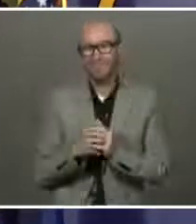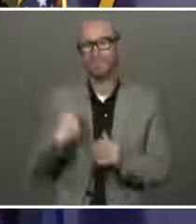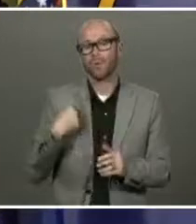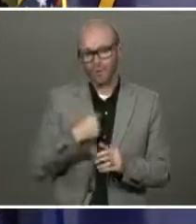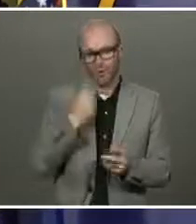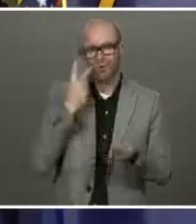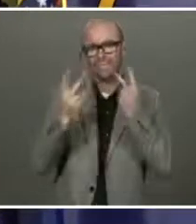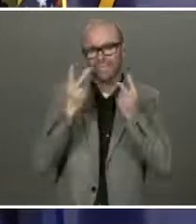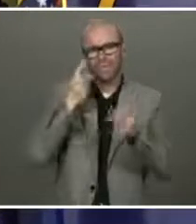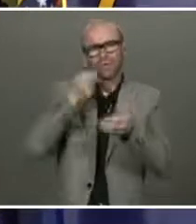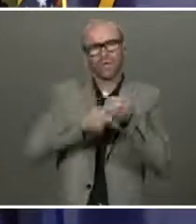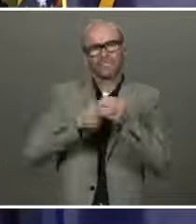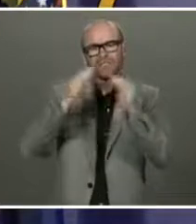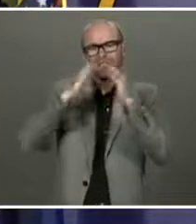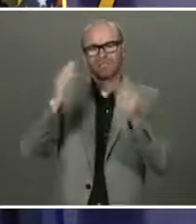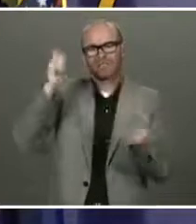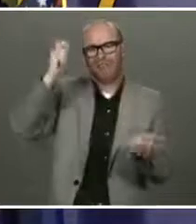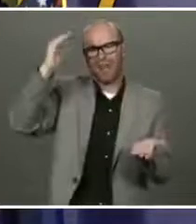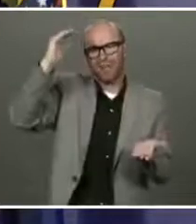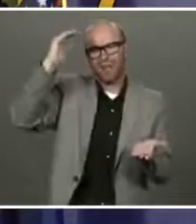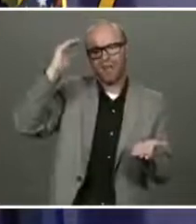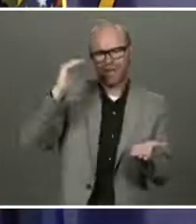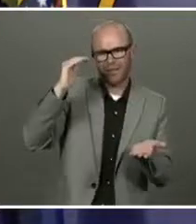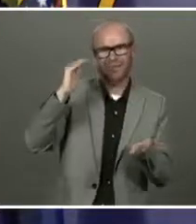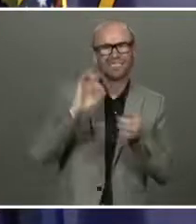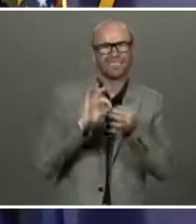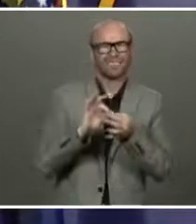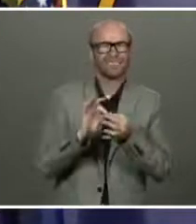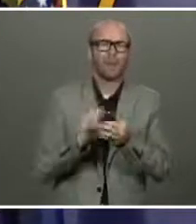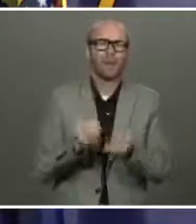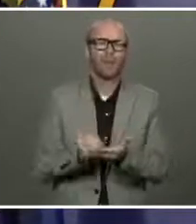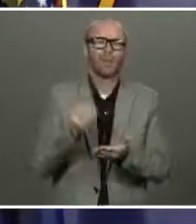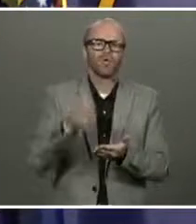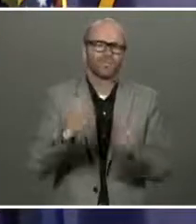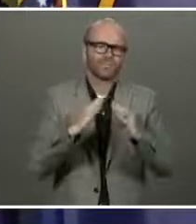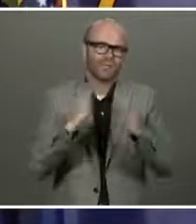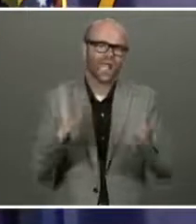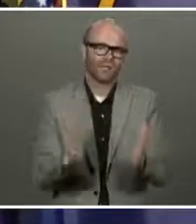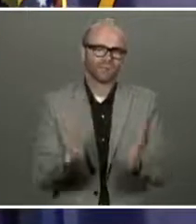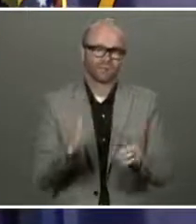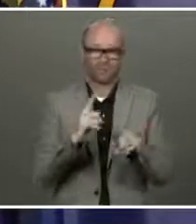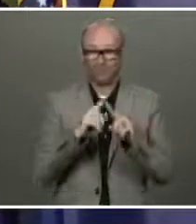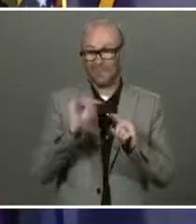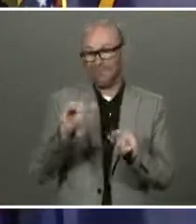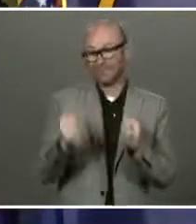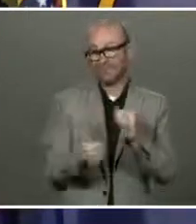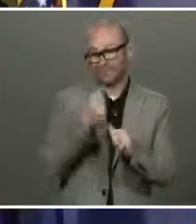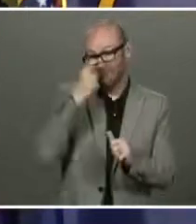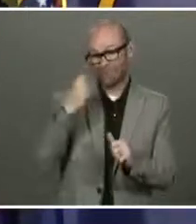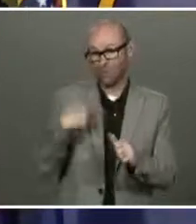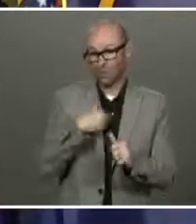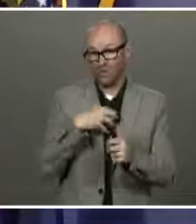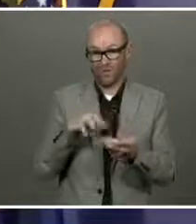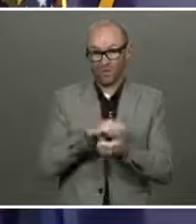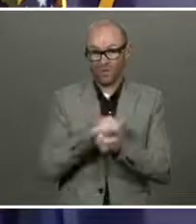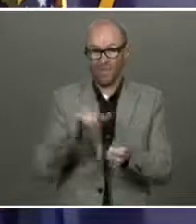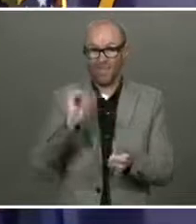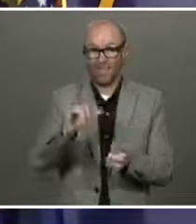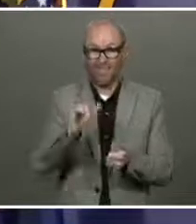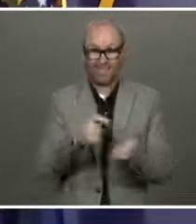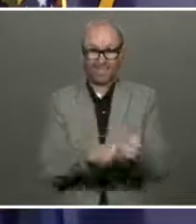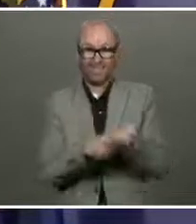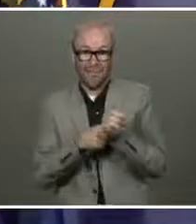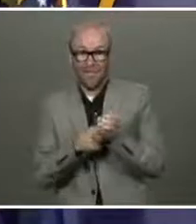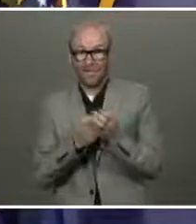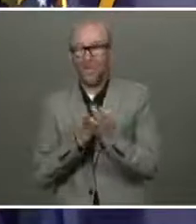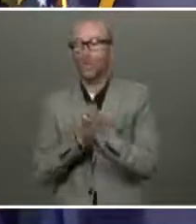the price of housing come down a little bit as far as purchasing a house, that's mostly because we're destroying demand through interest rates, not